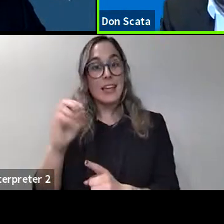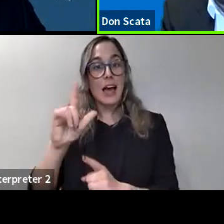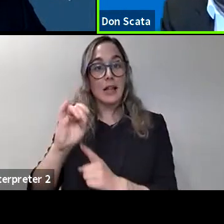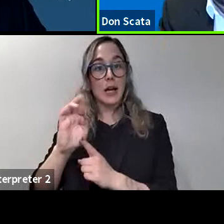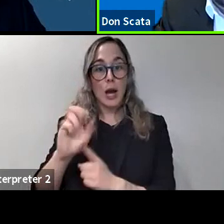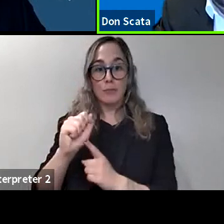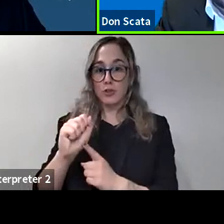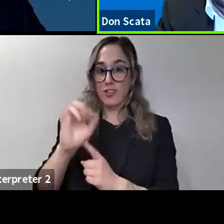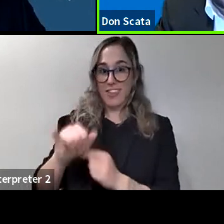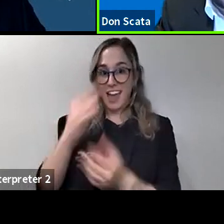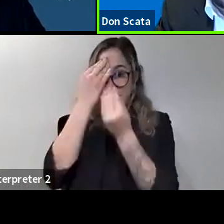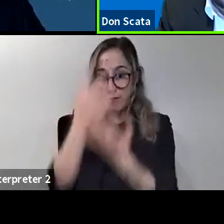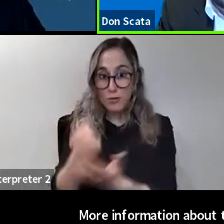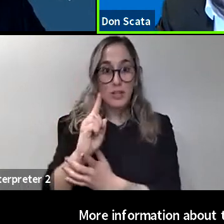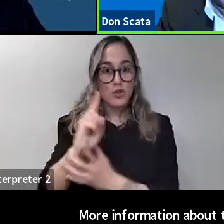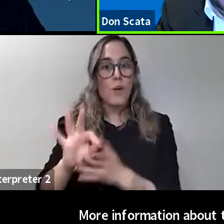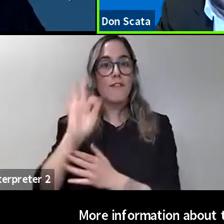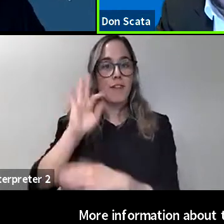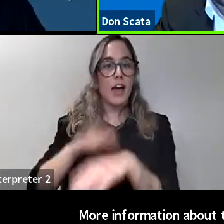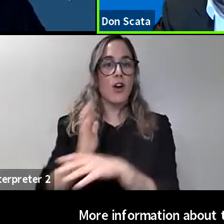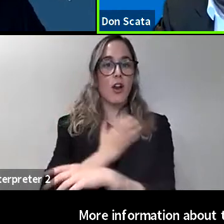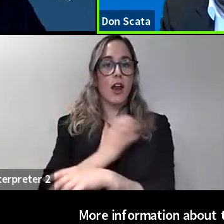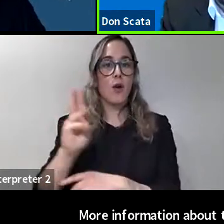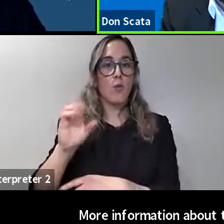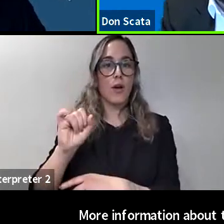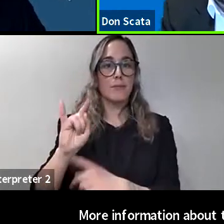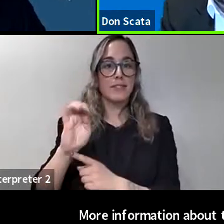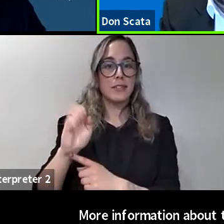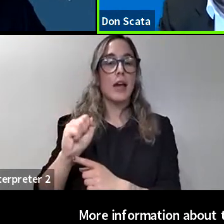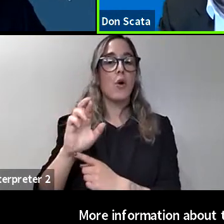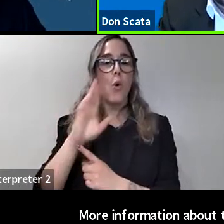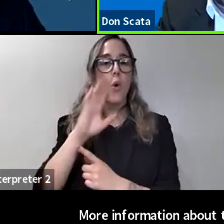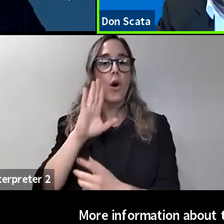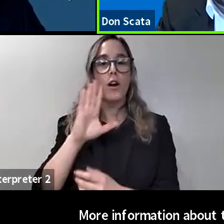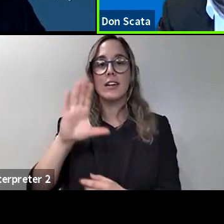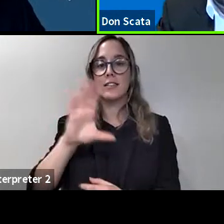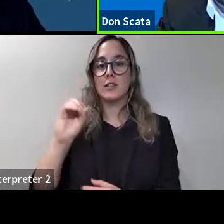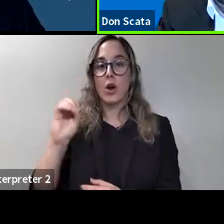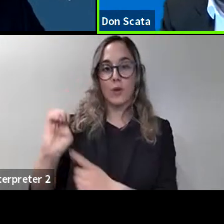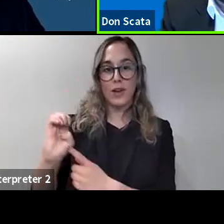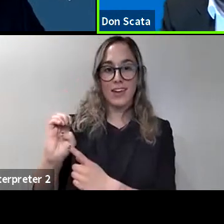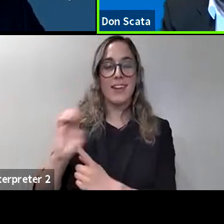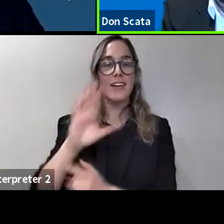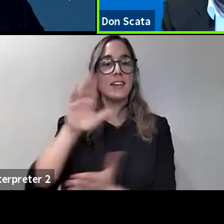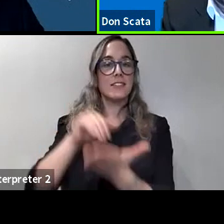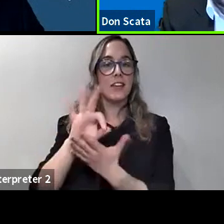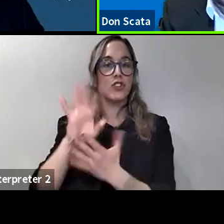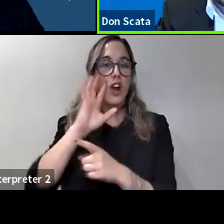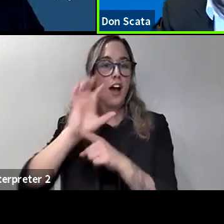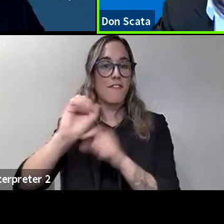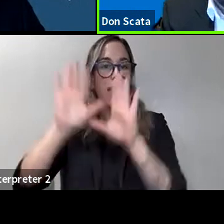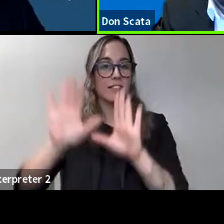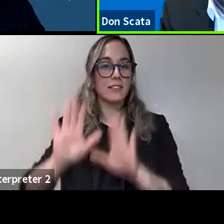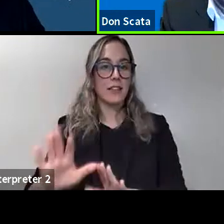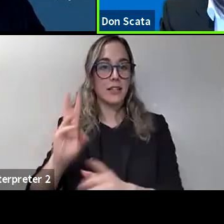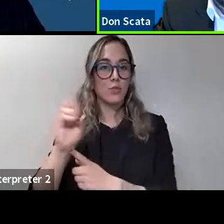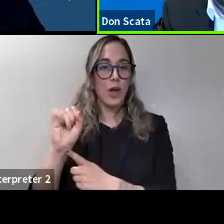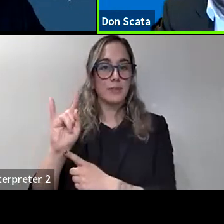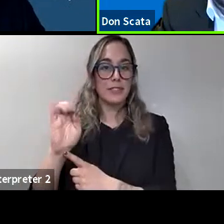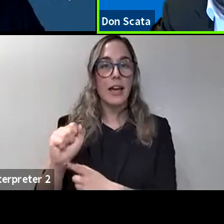website or our Center of Excellence's website, the Ascent Center of Excellence, which is